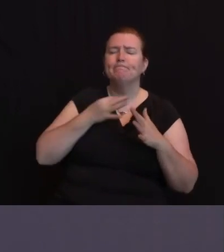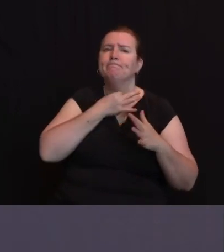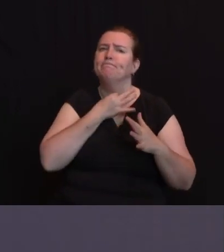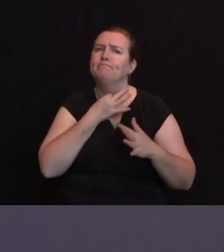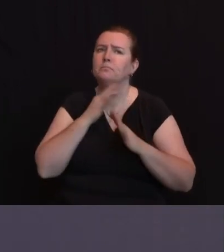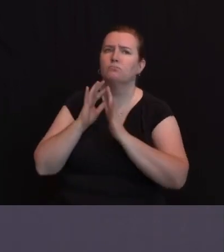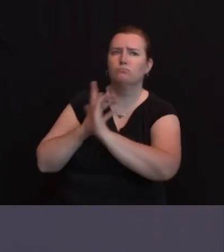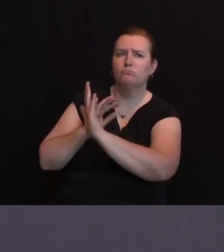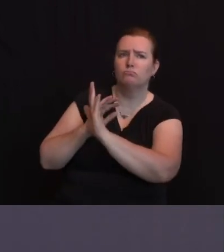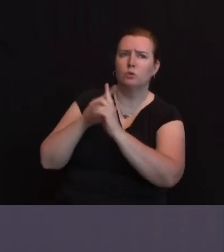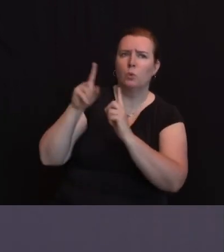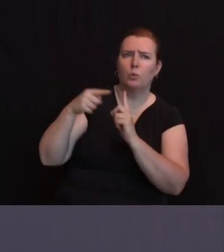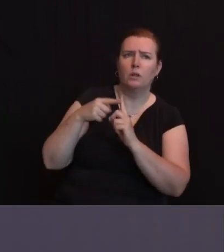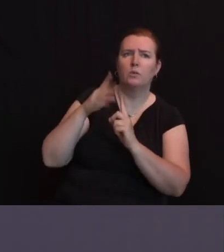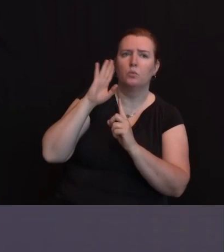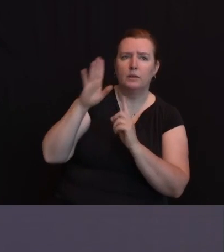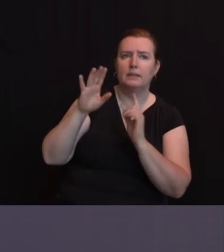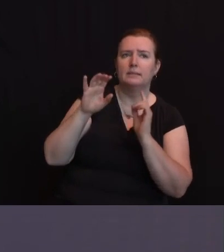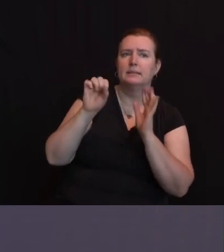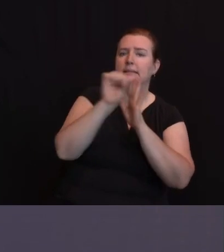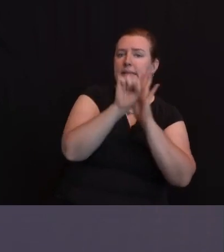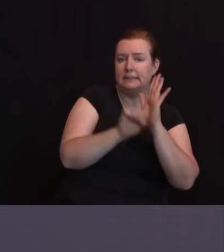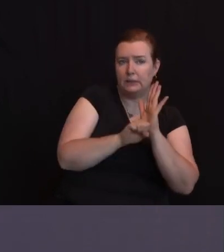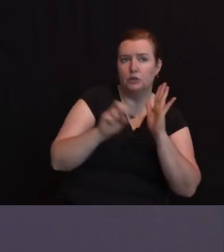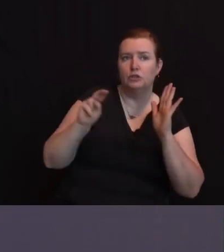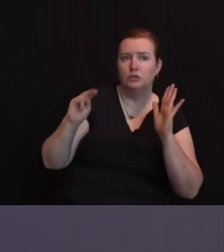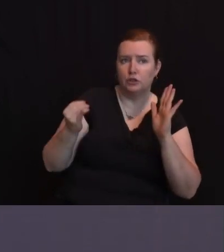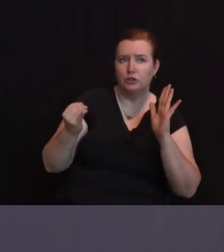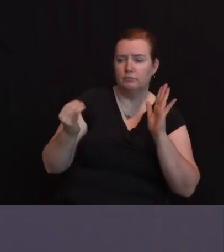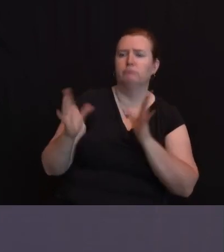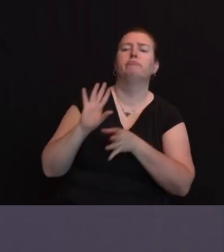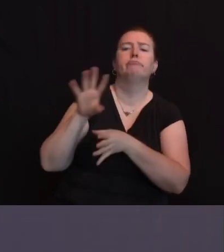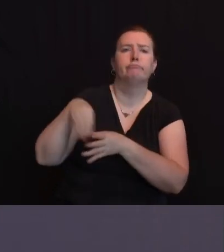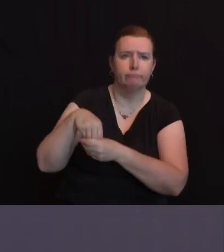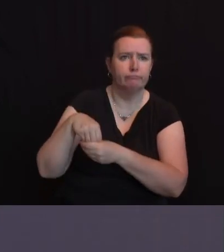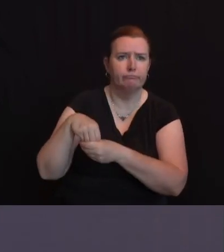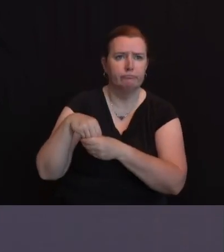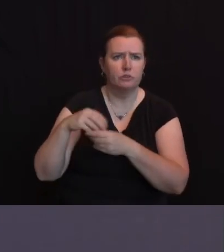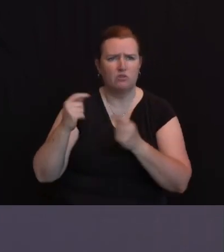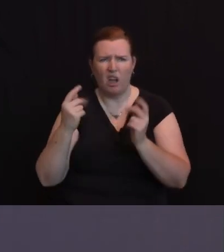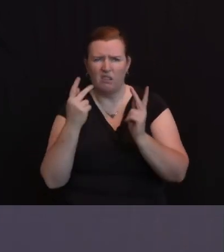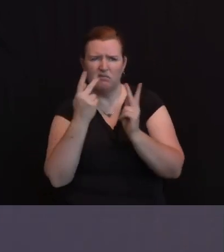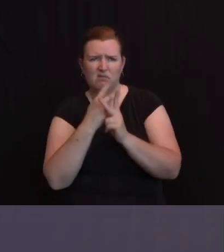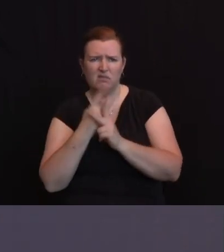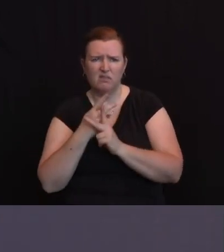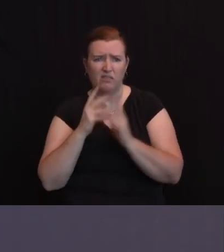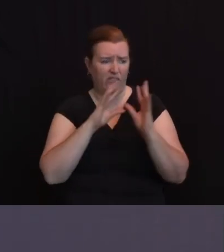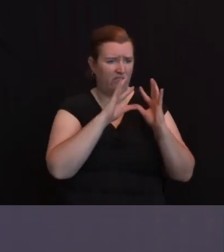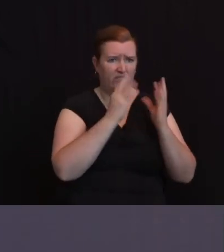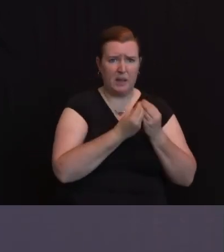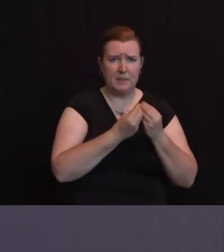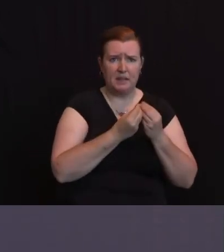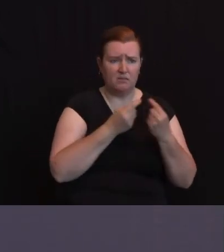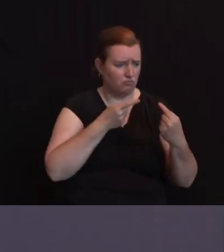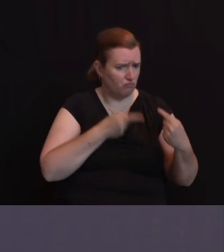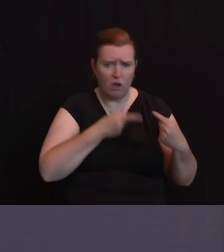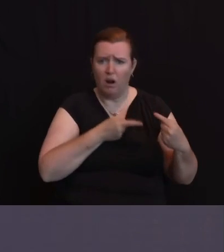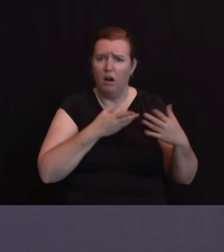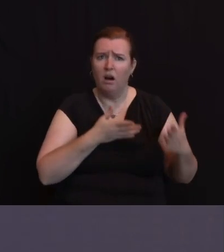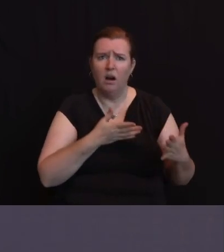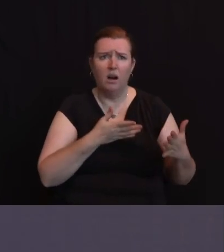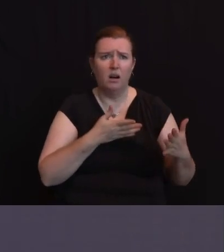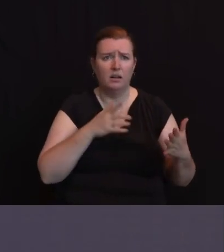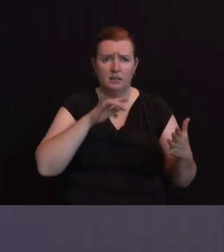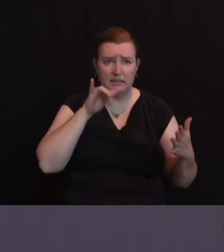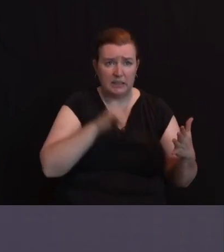the state of New Jersey step in to try to figure out ways to help the families where they can't stay home